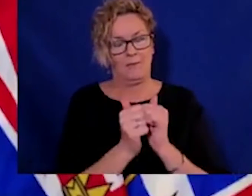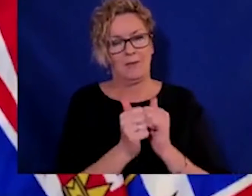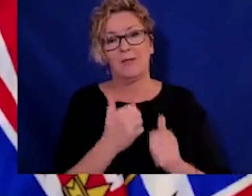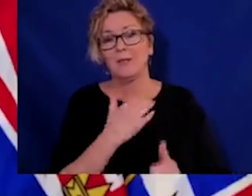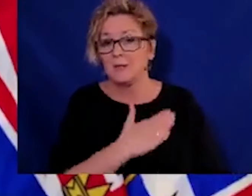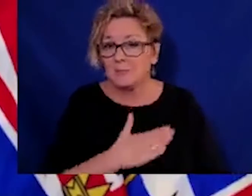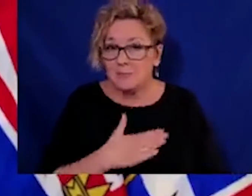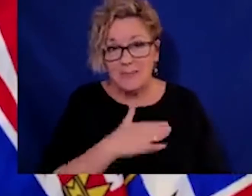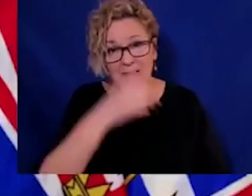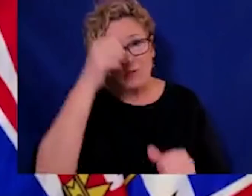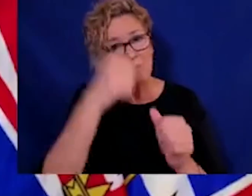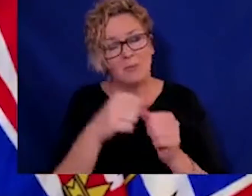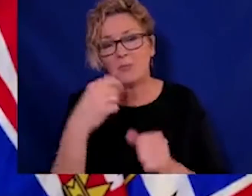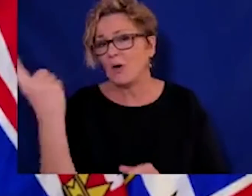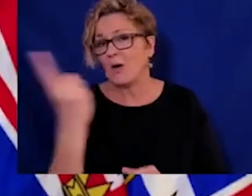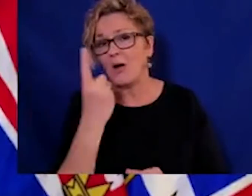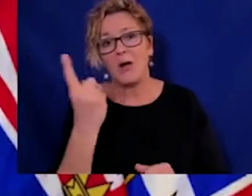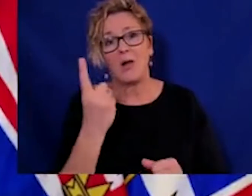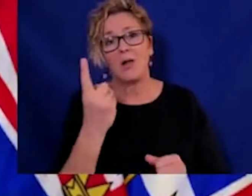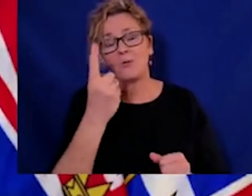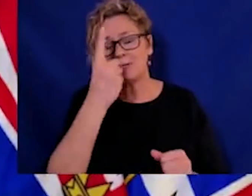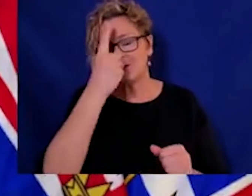Thank you.